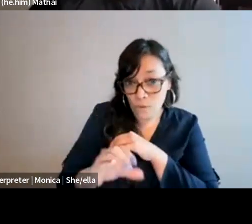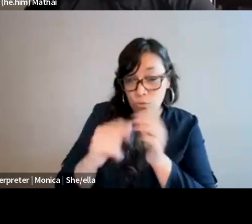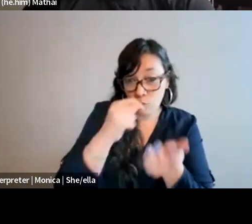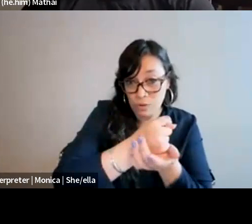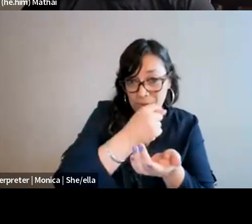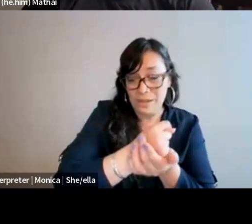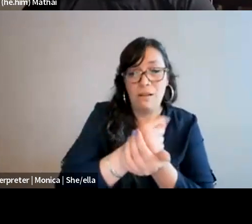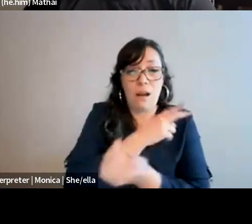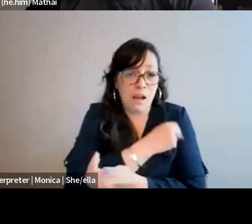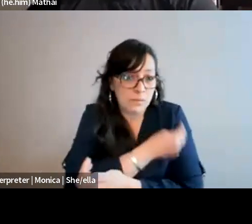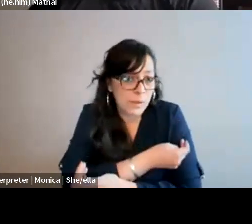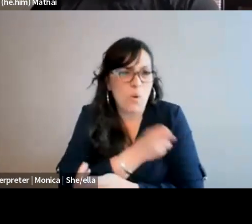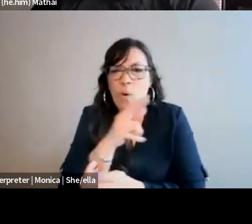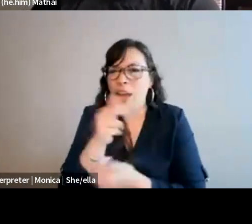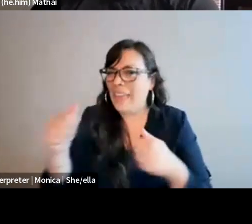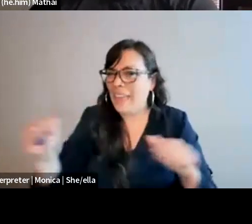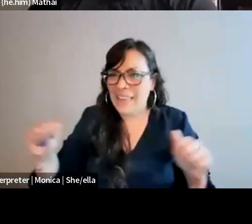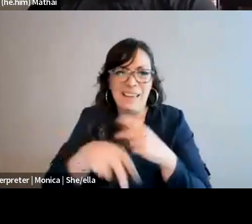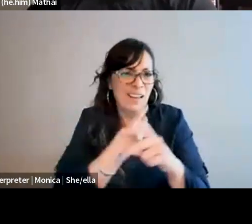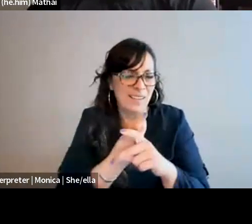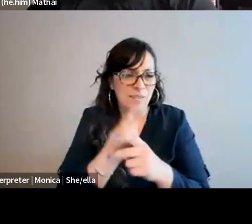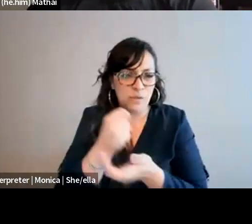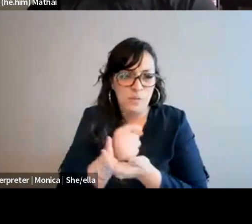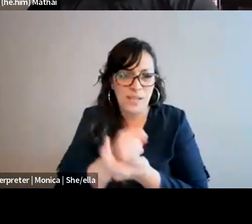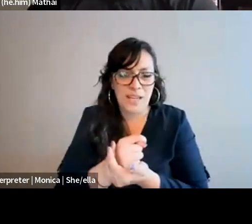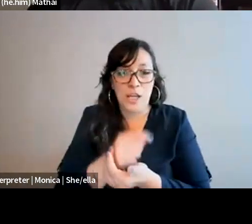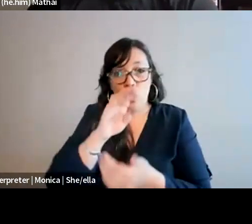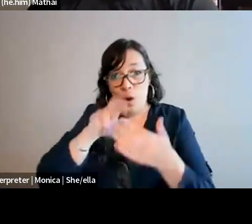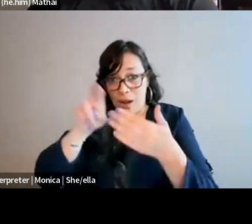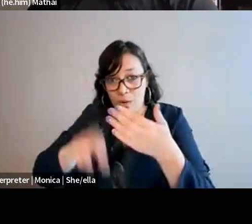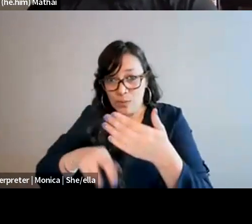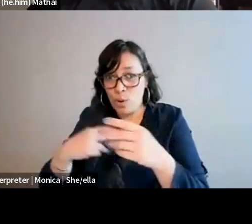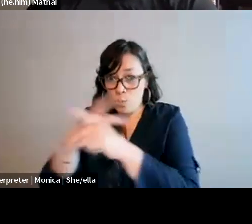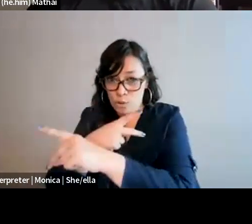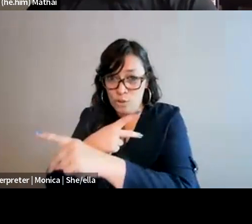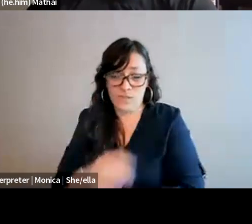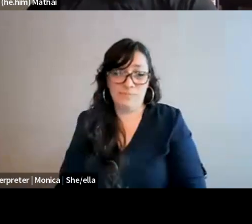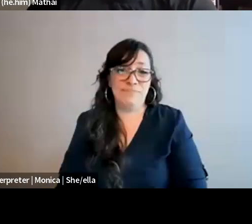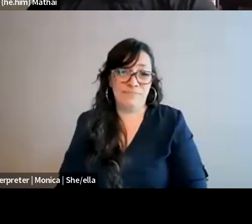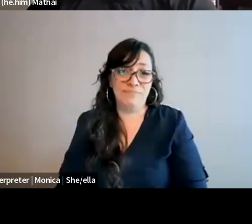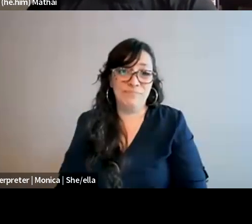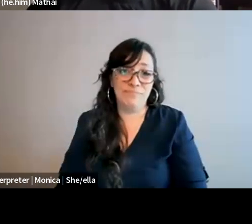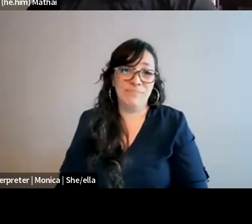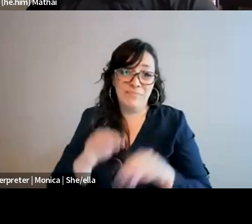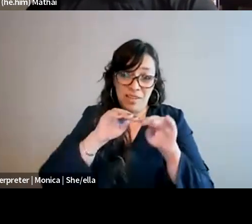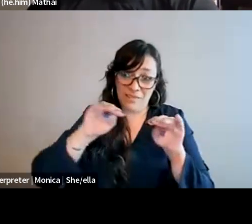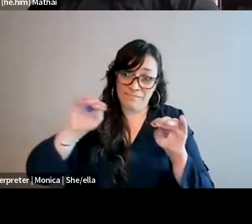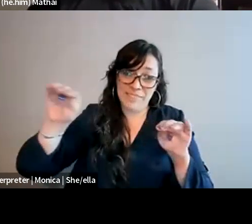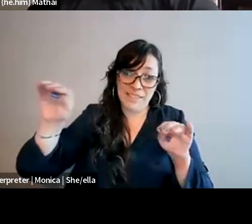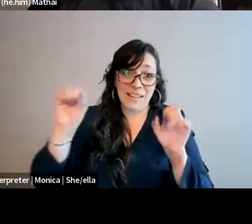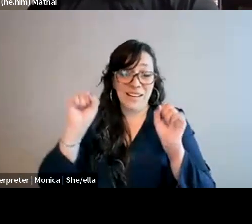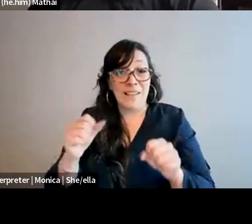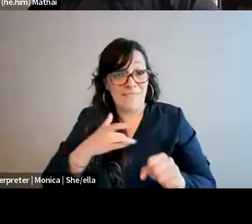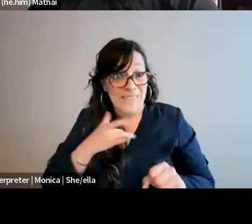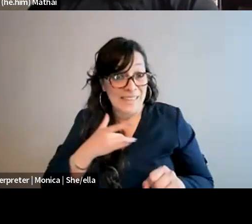it's hospitalization, any sort of force, your outcomes are worse. In fact, your rates for feeling suicidal or